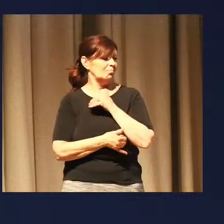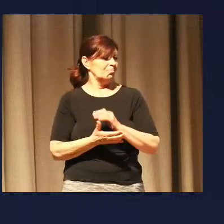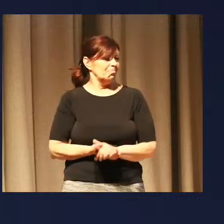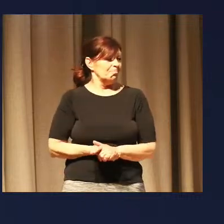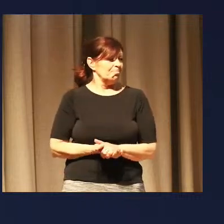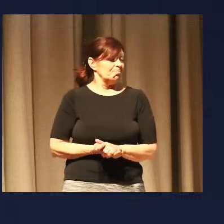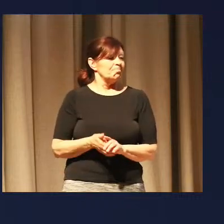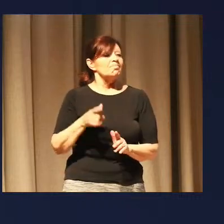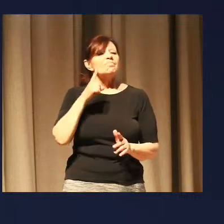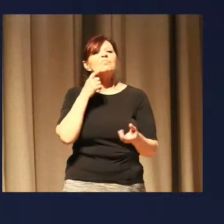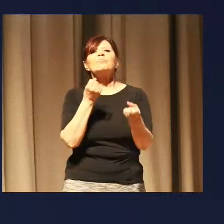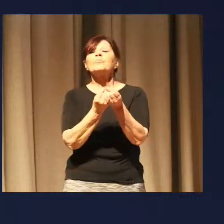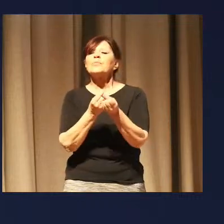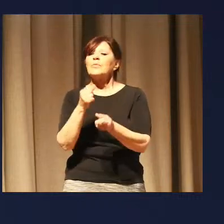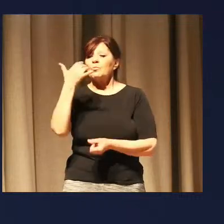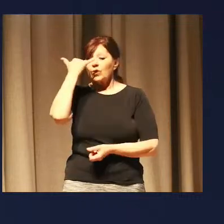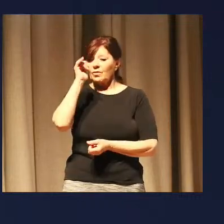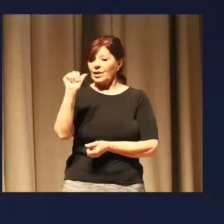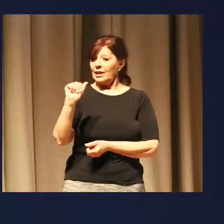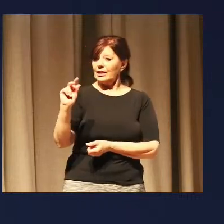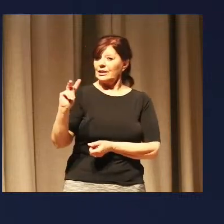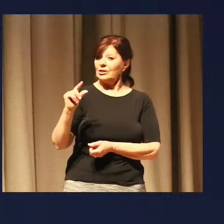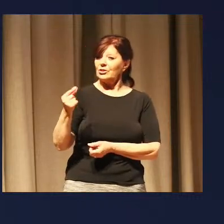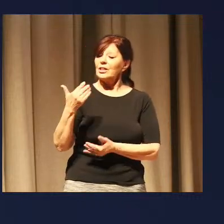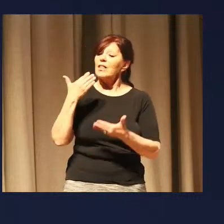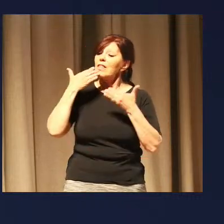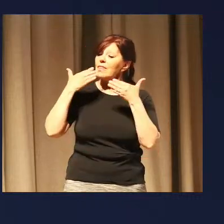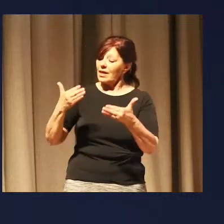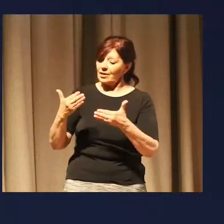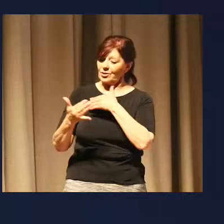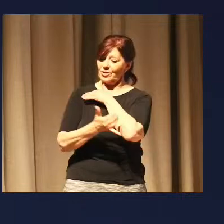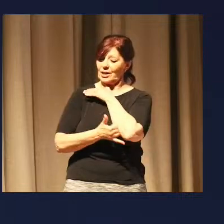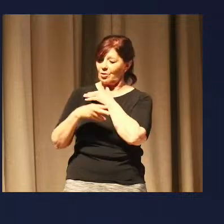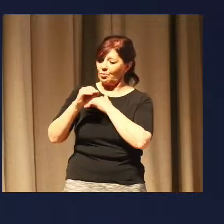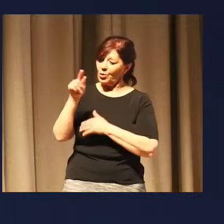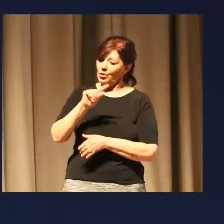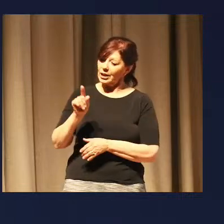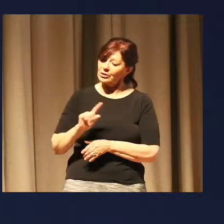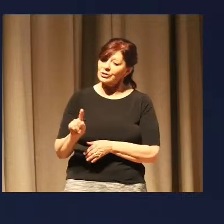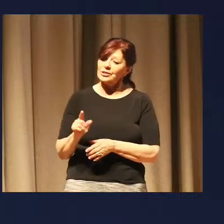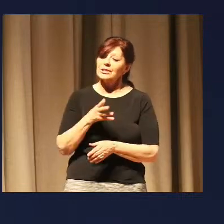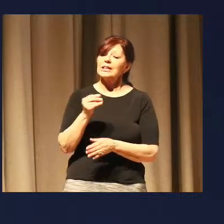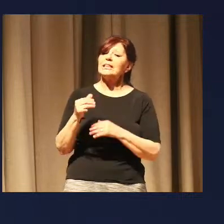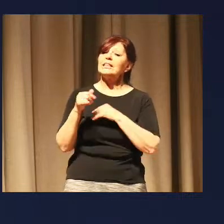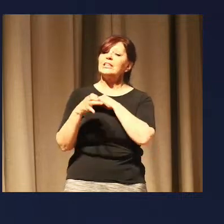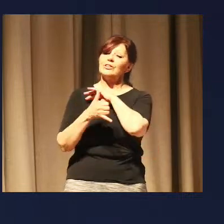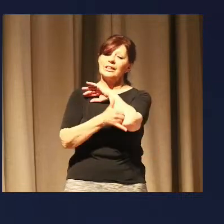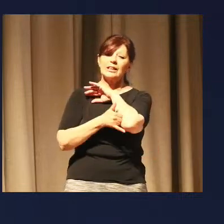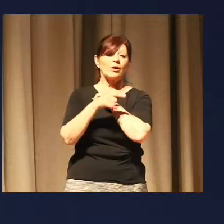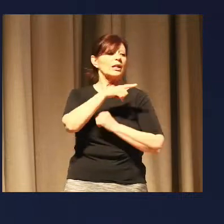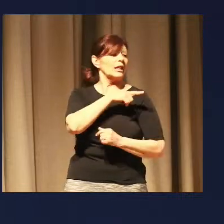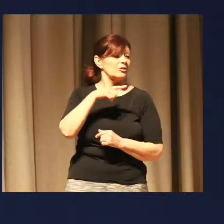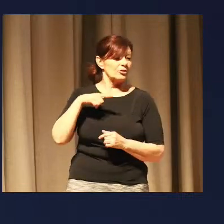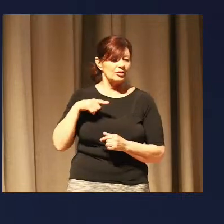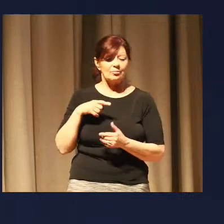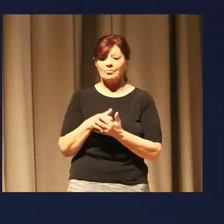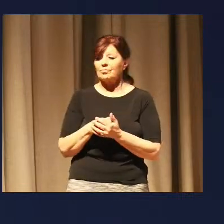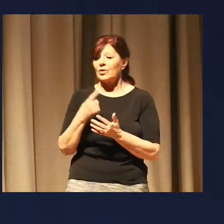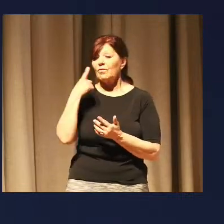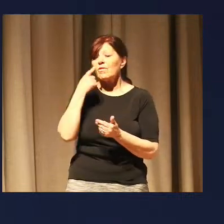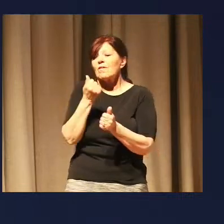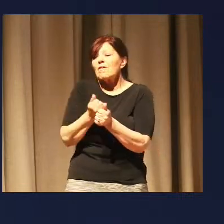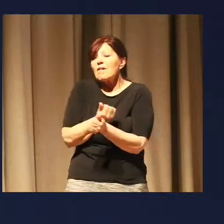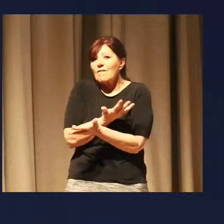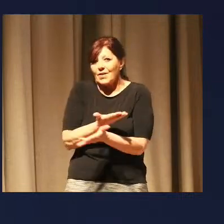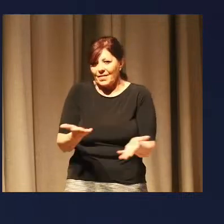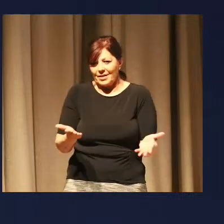On behalf of the Buffalo AKG, thank you, County Executive Poloncarz and the Erie County Legislature for